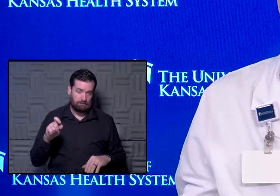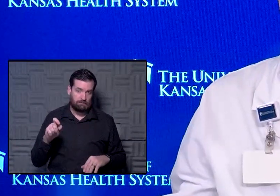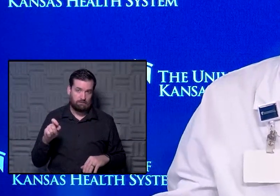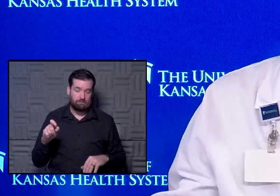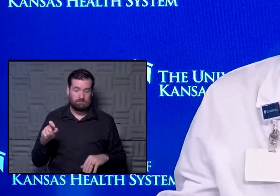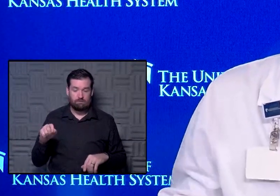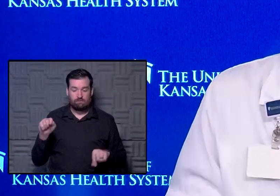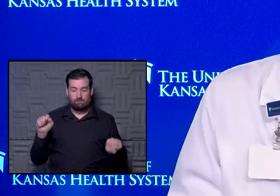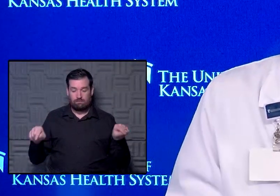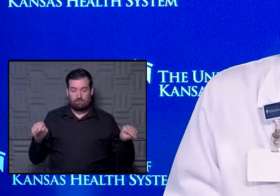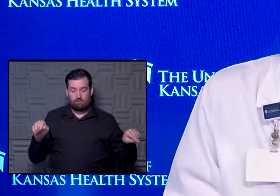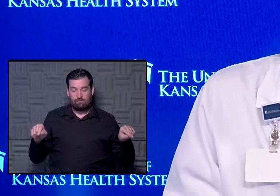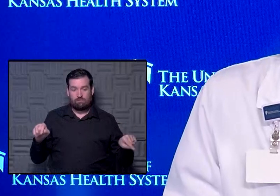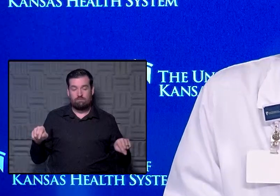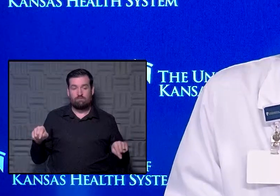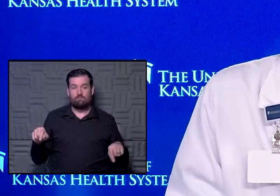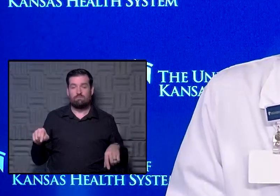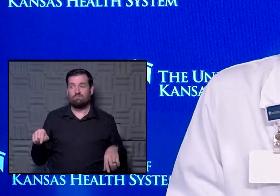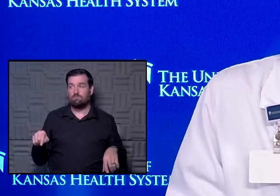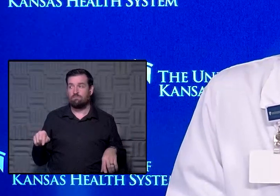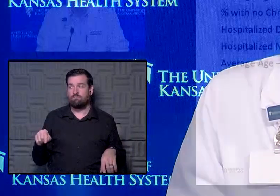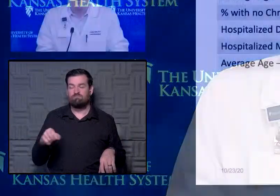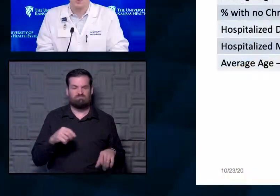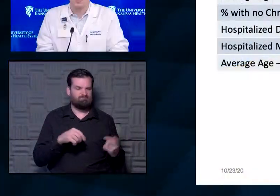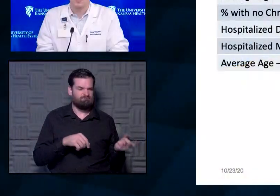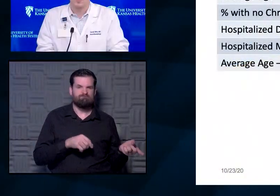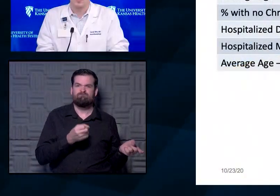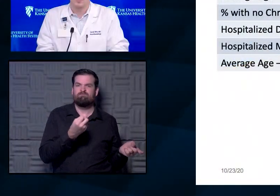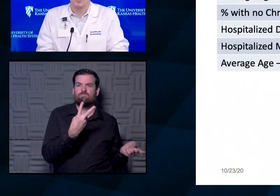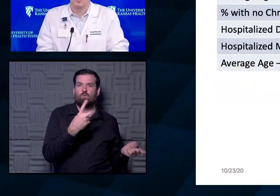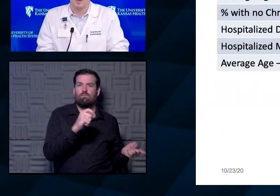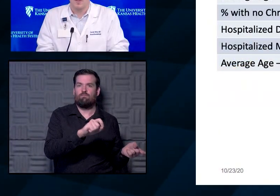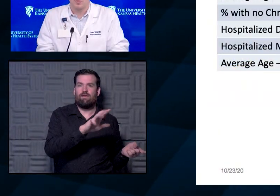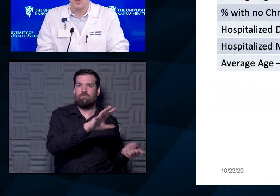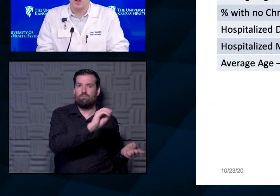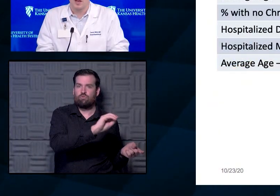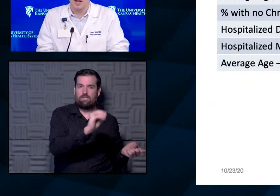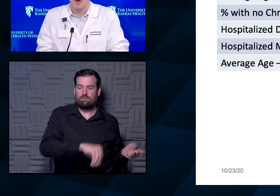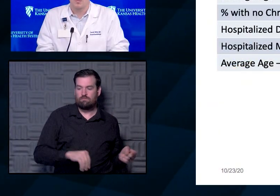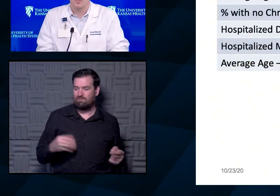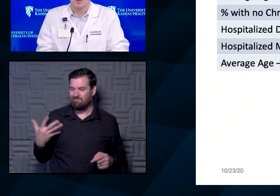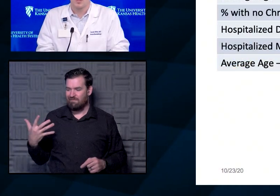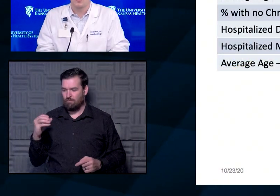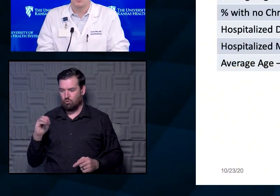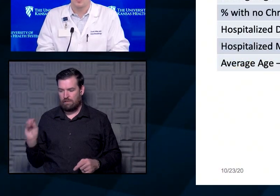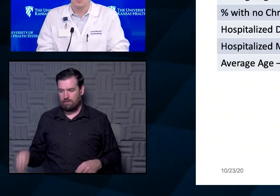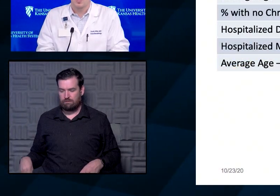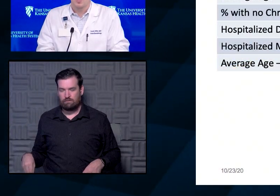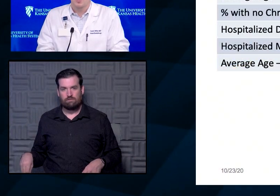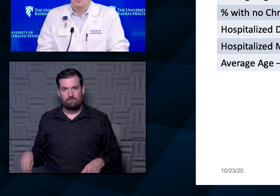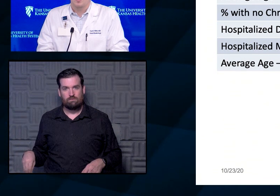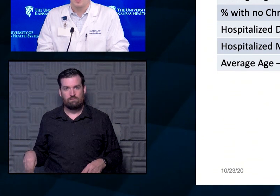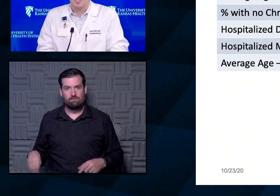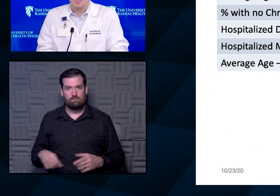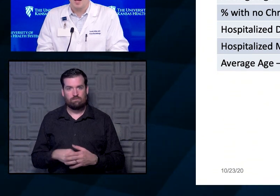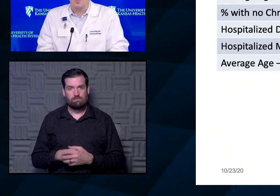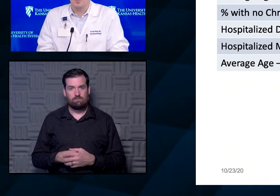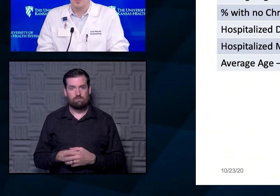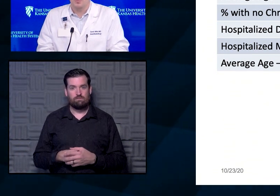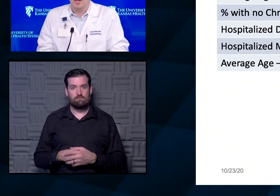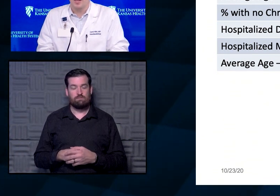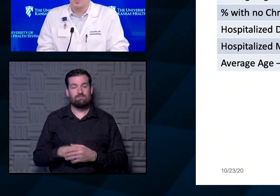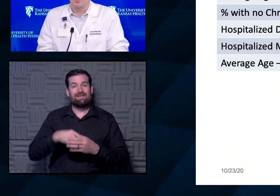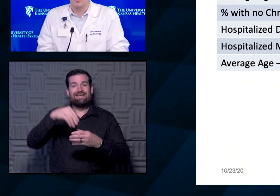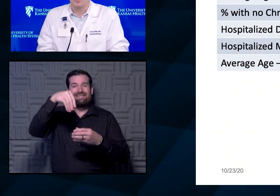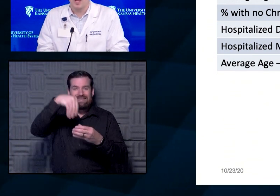for that time frame, 12.5% for March and April versus 5% now. So the